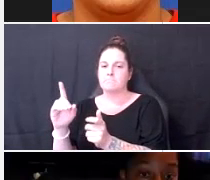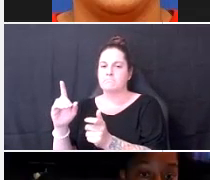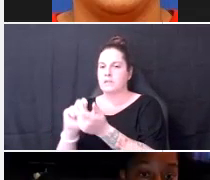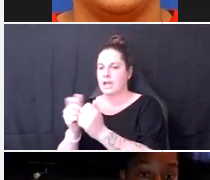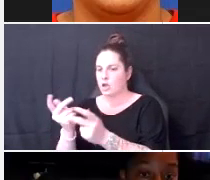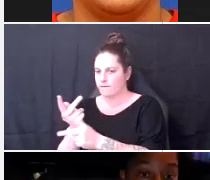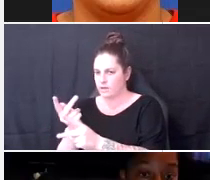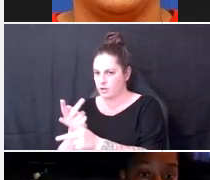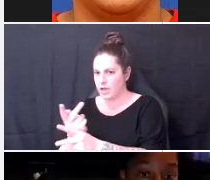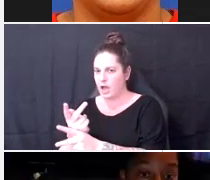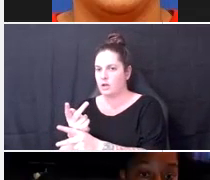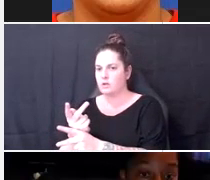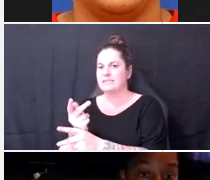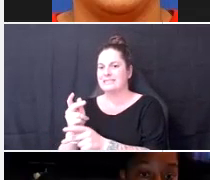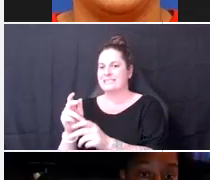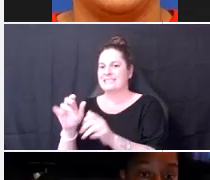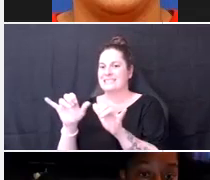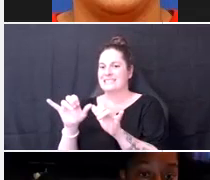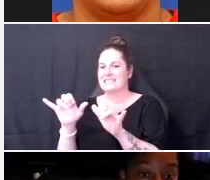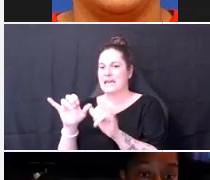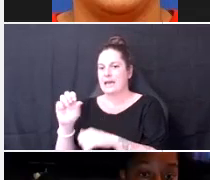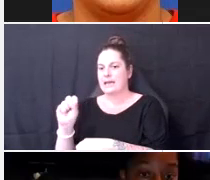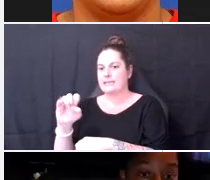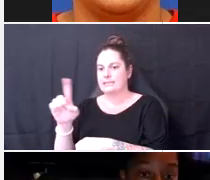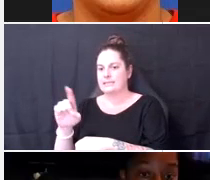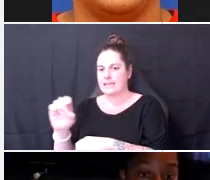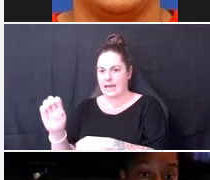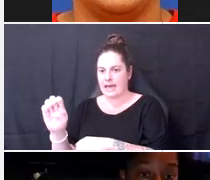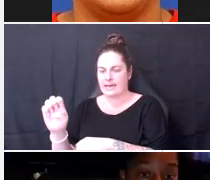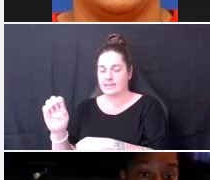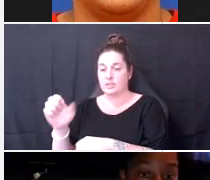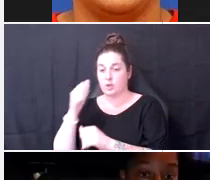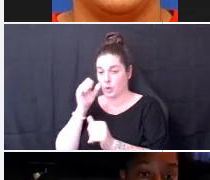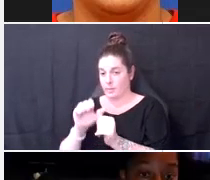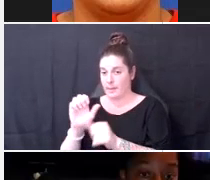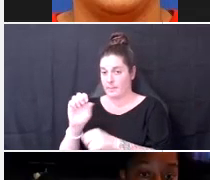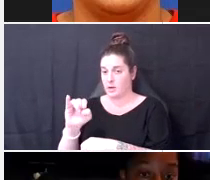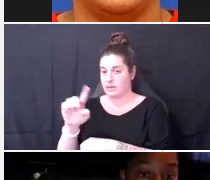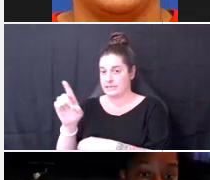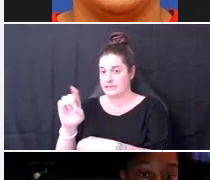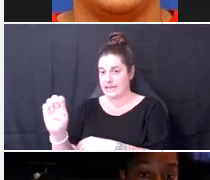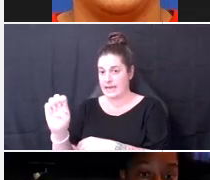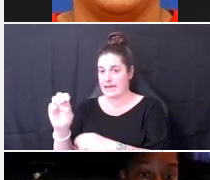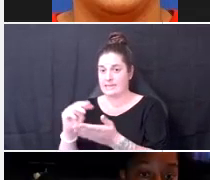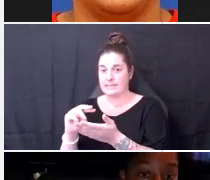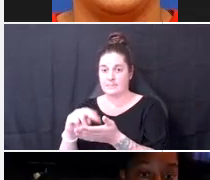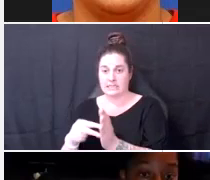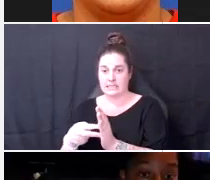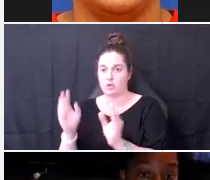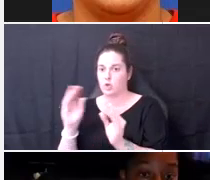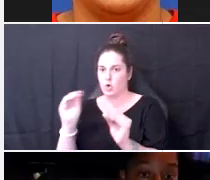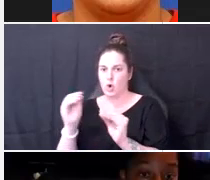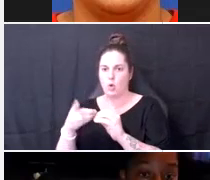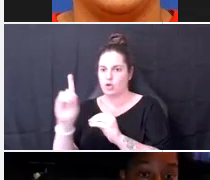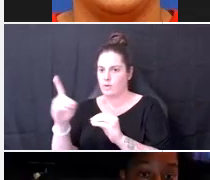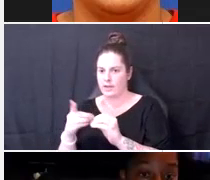at the size of the instantaneous velocity. Remember, size means what? Take off the direction part and focus